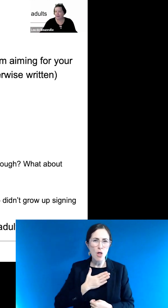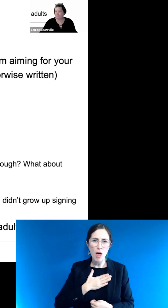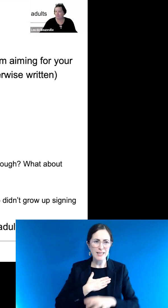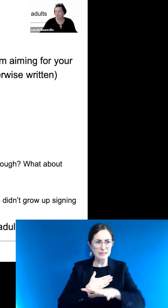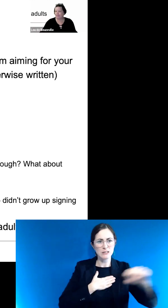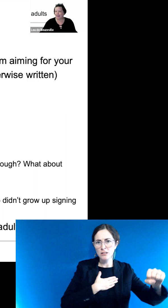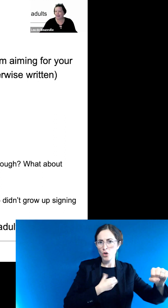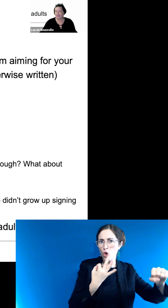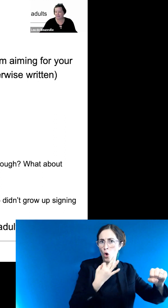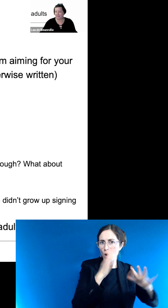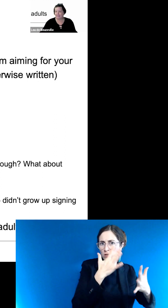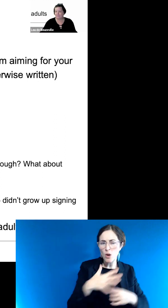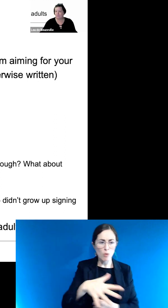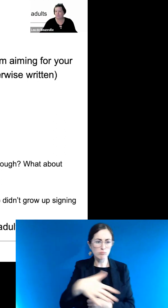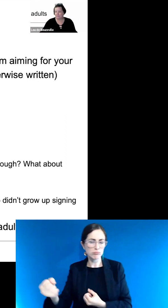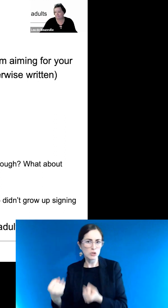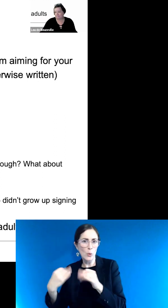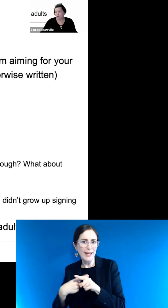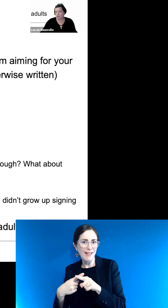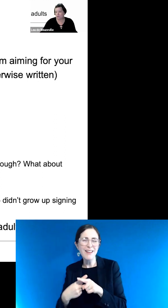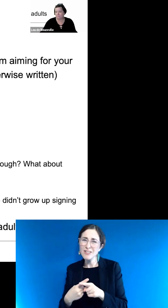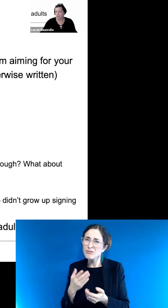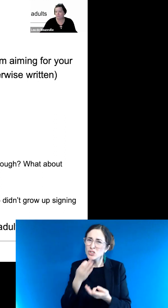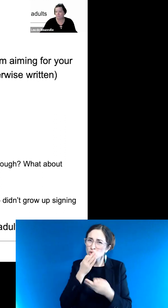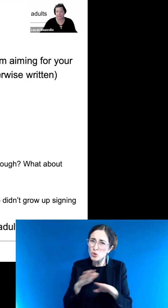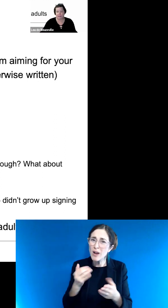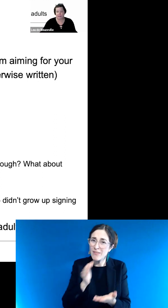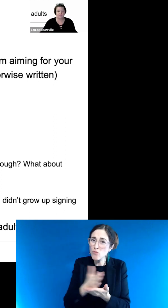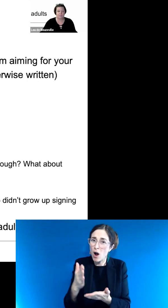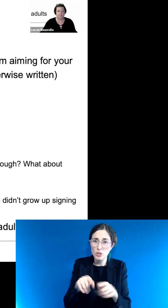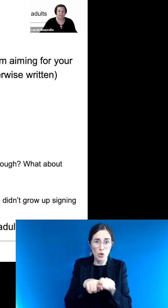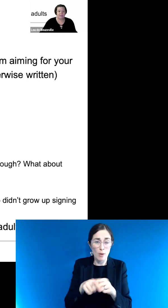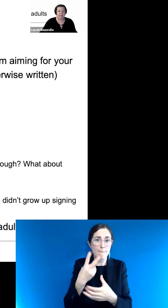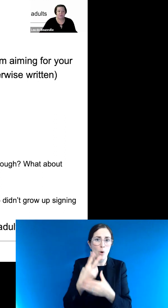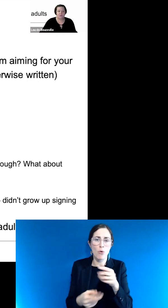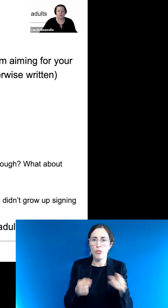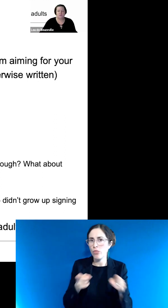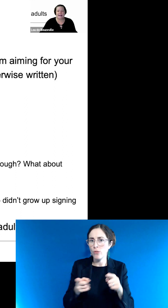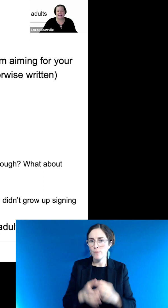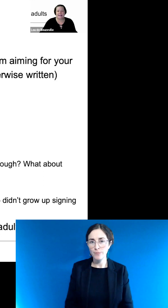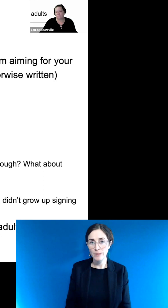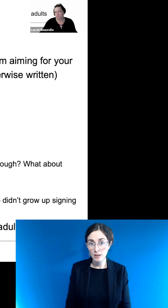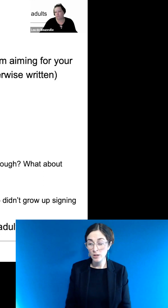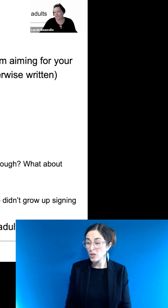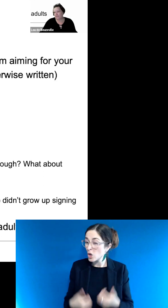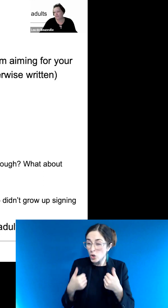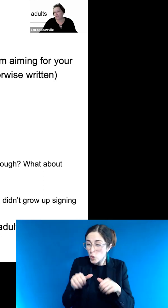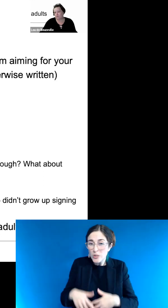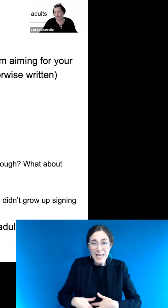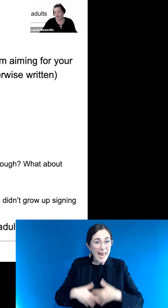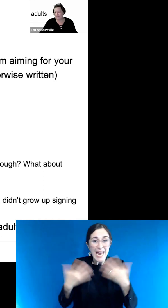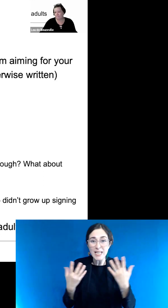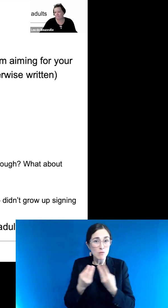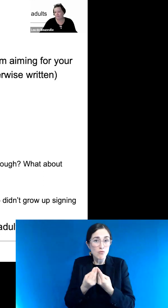taken away from a child. Like, I think that kids have the right to learn as, both languages. Use any and all resources